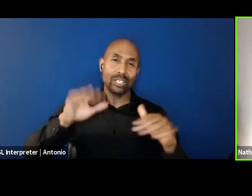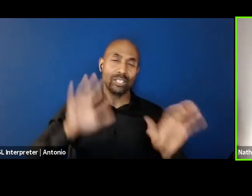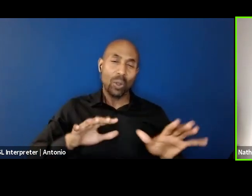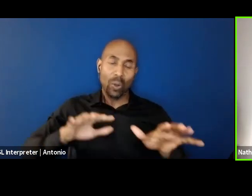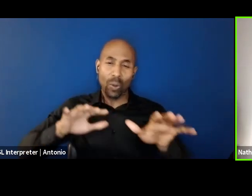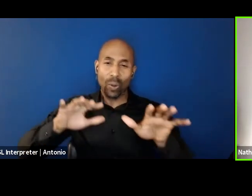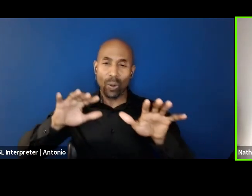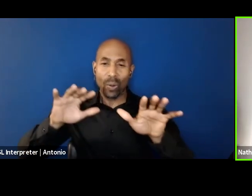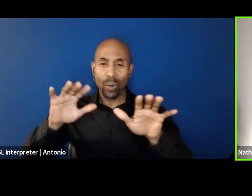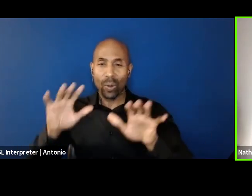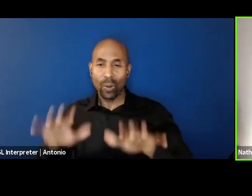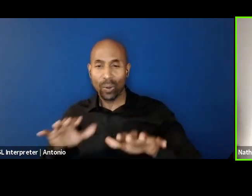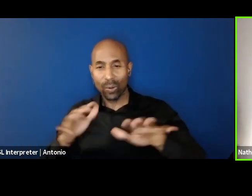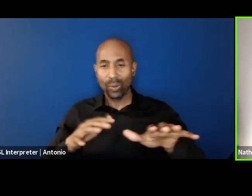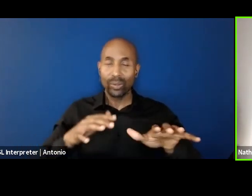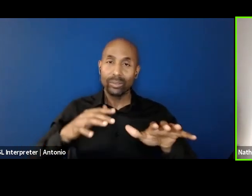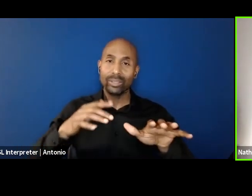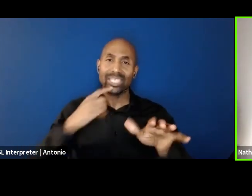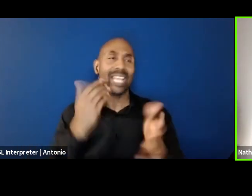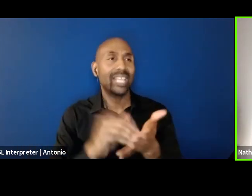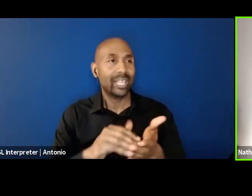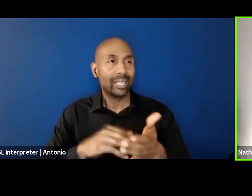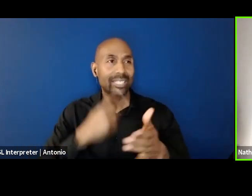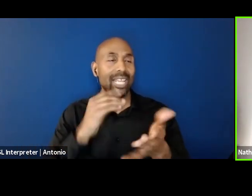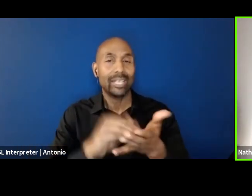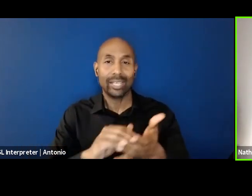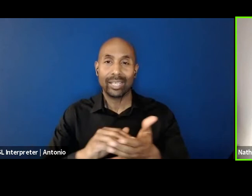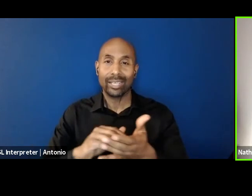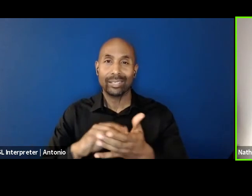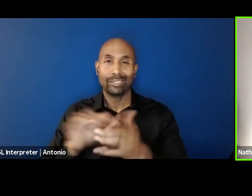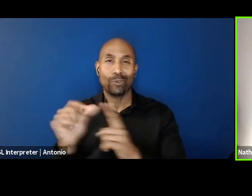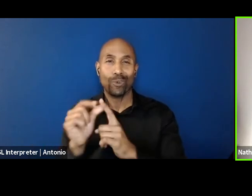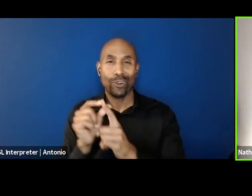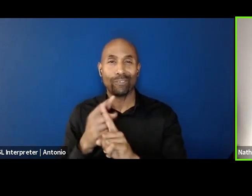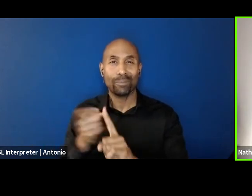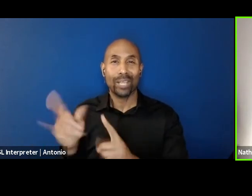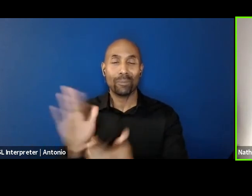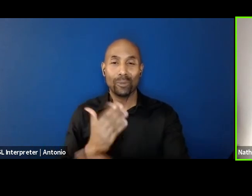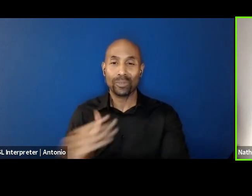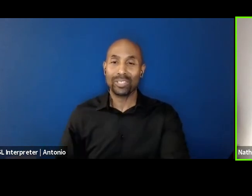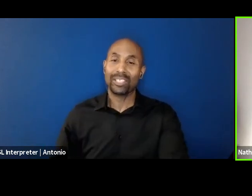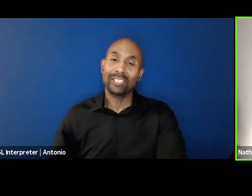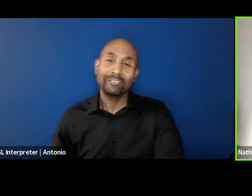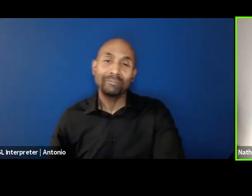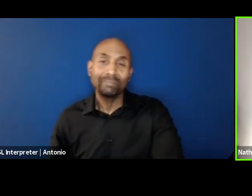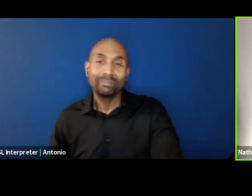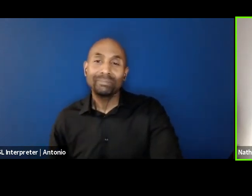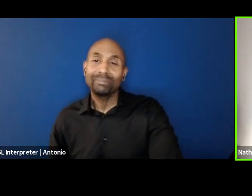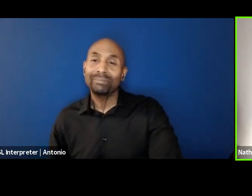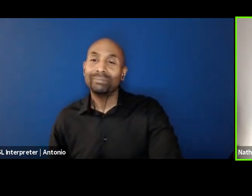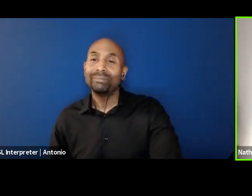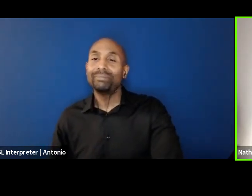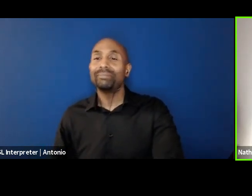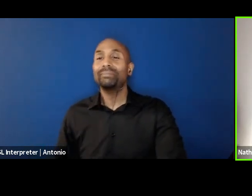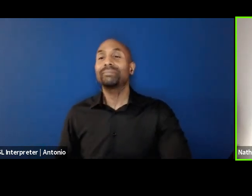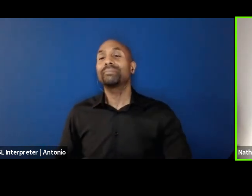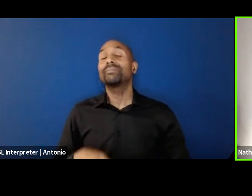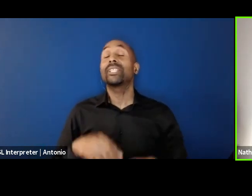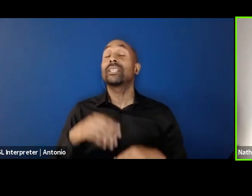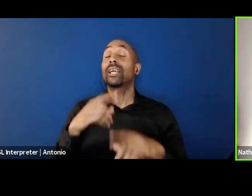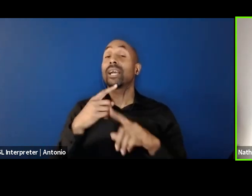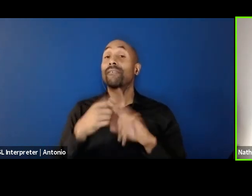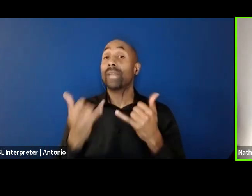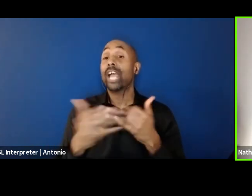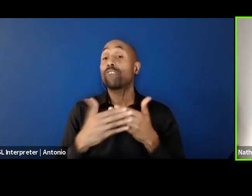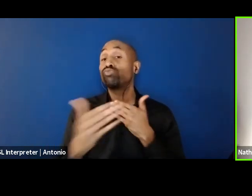From now on, I said at some point, everything I do is going to be serial. Point proceeded,